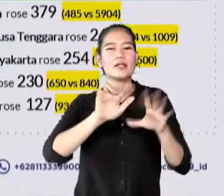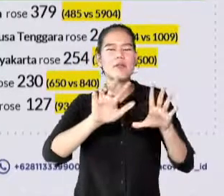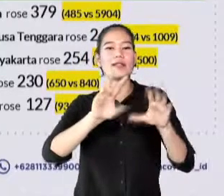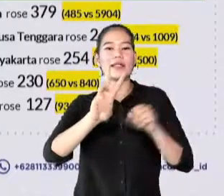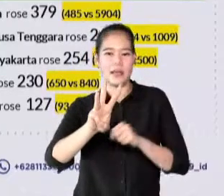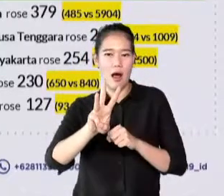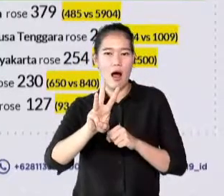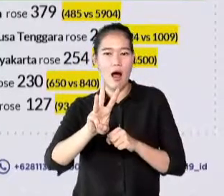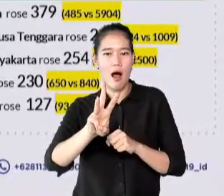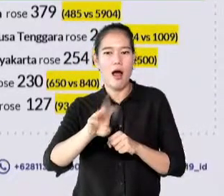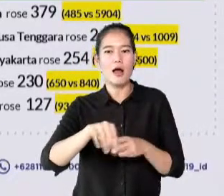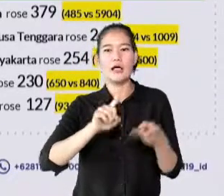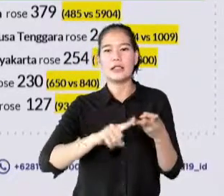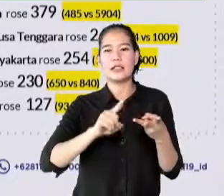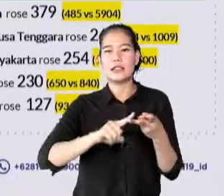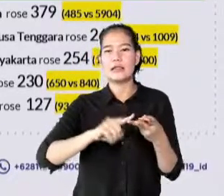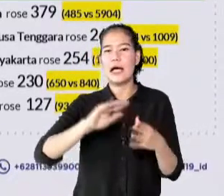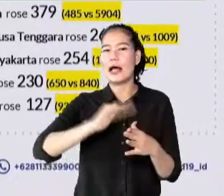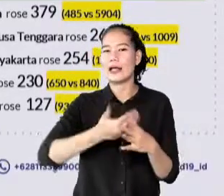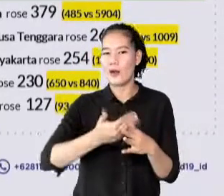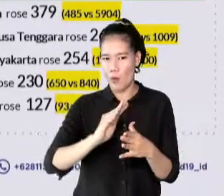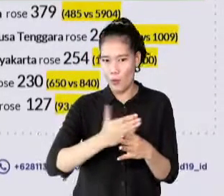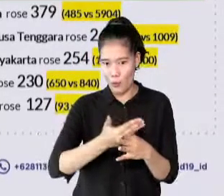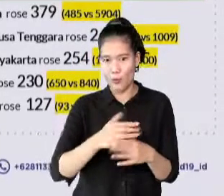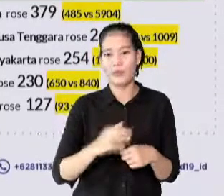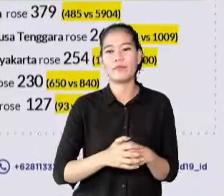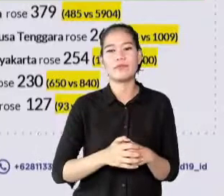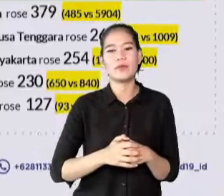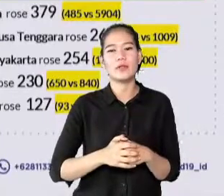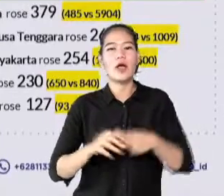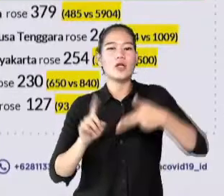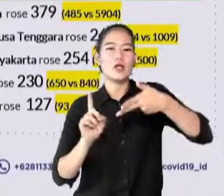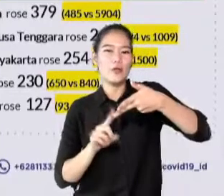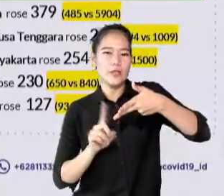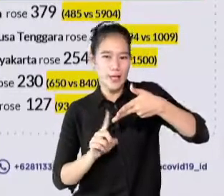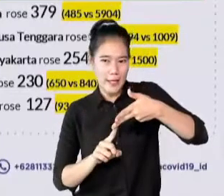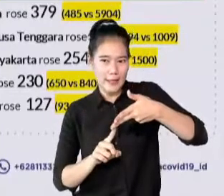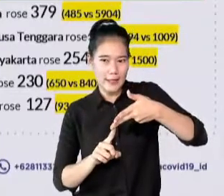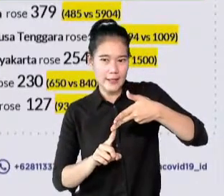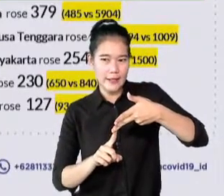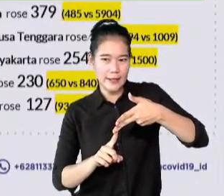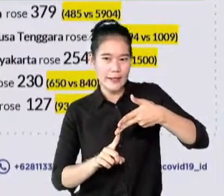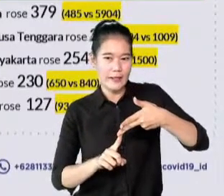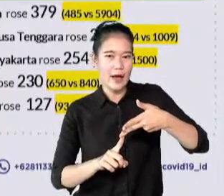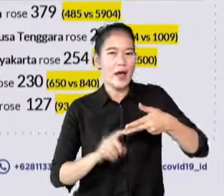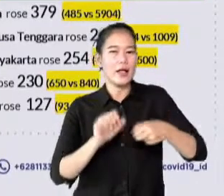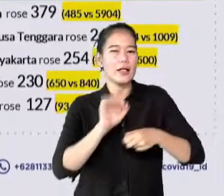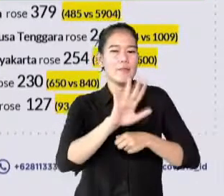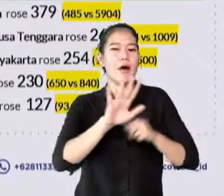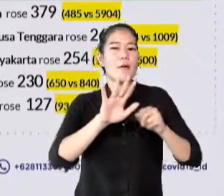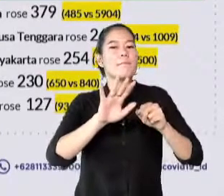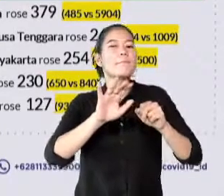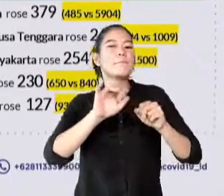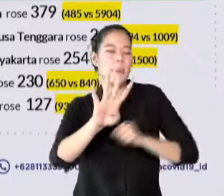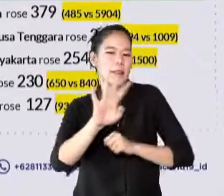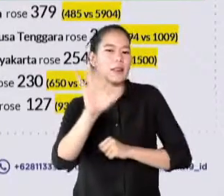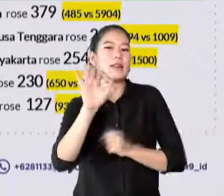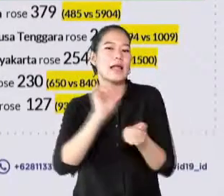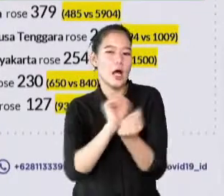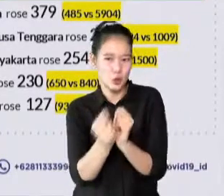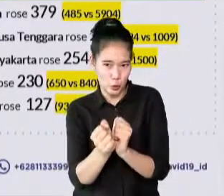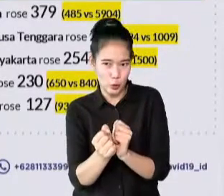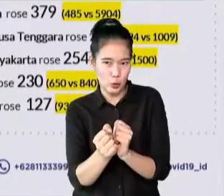with 204 cases, and South Sulawesi with 94 cases and Bengkulu